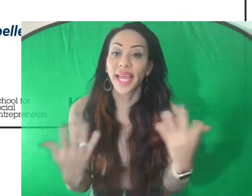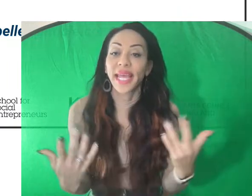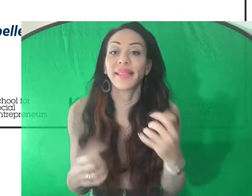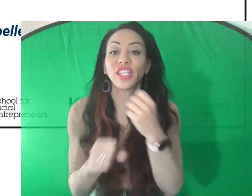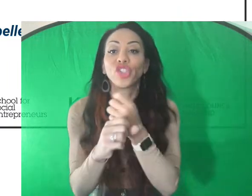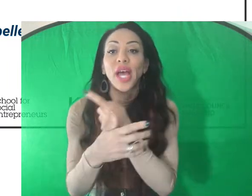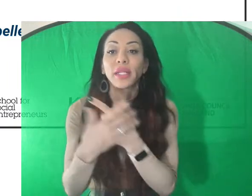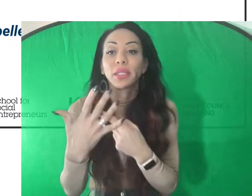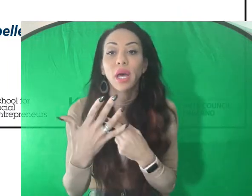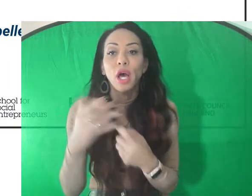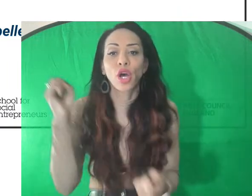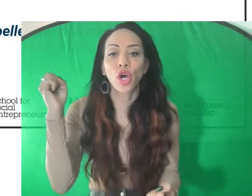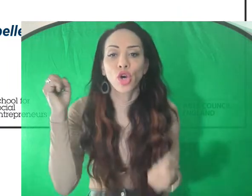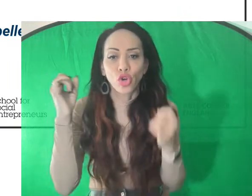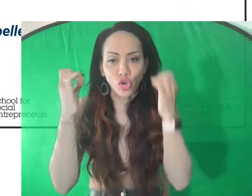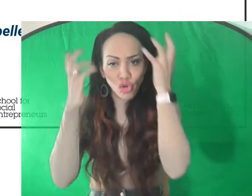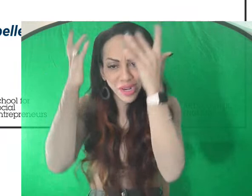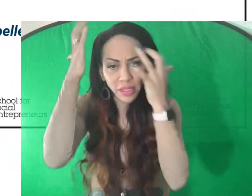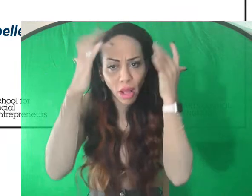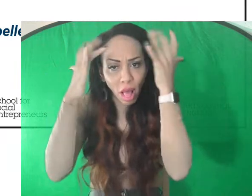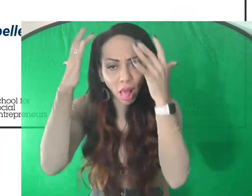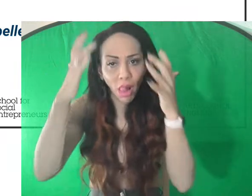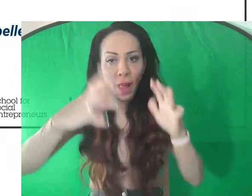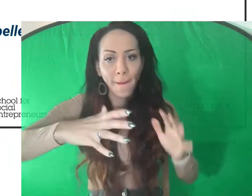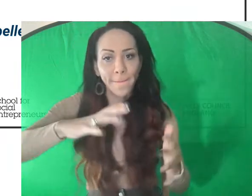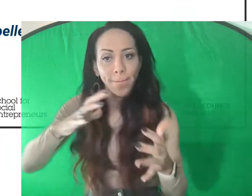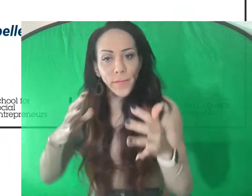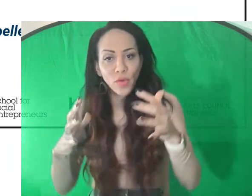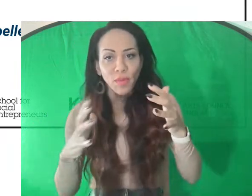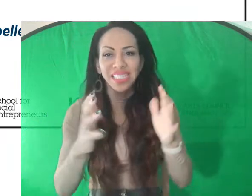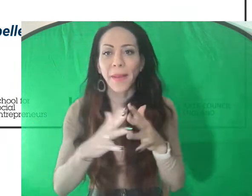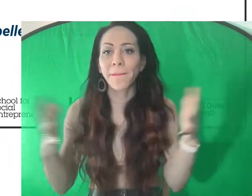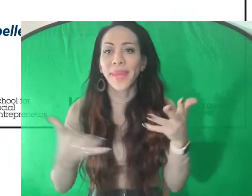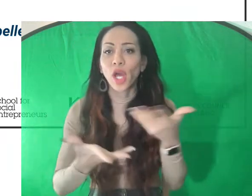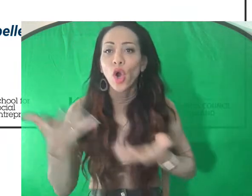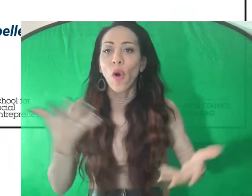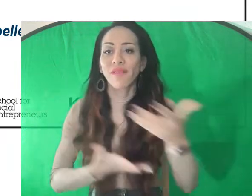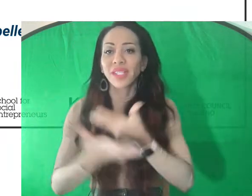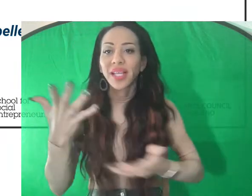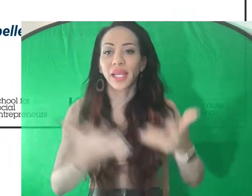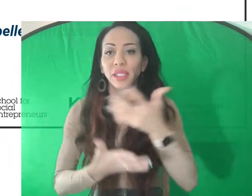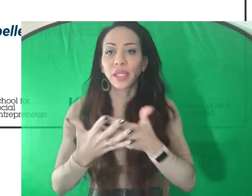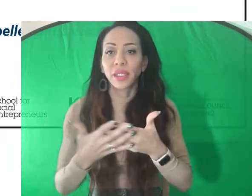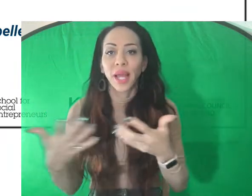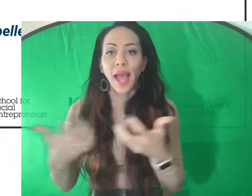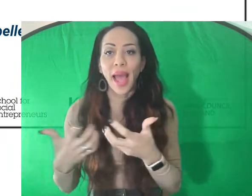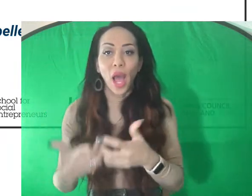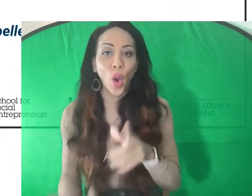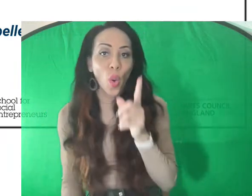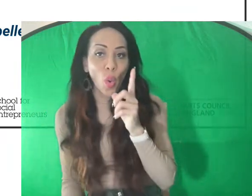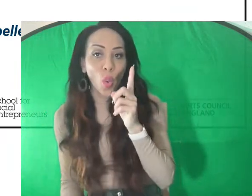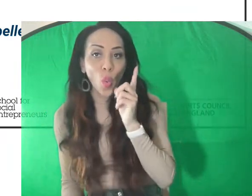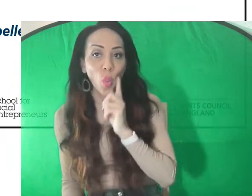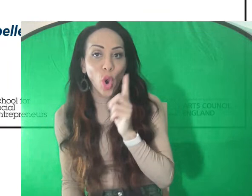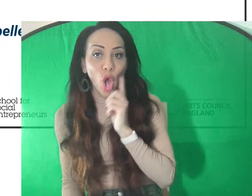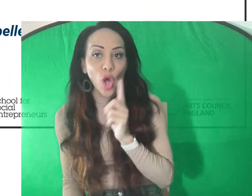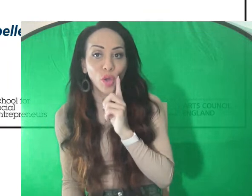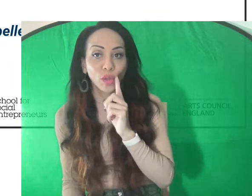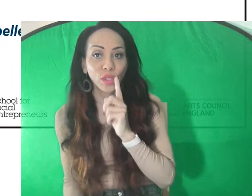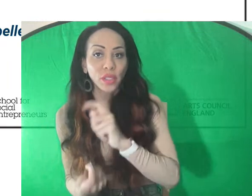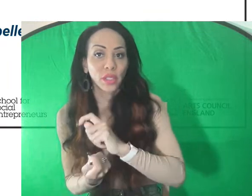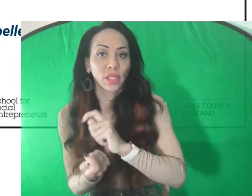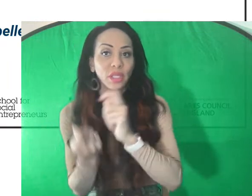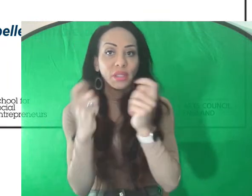a big conversation about how girls become trans boys because they don't feel they can access